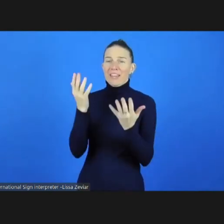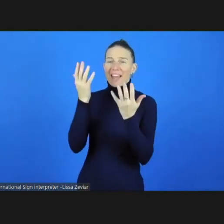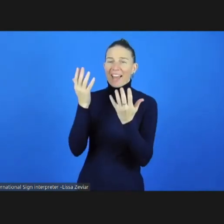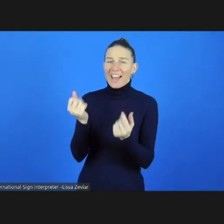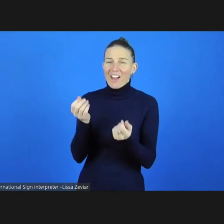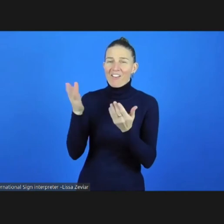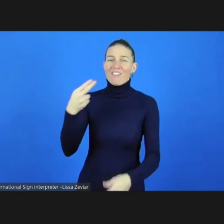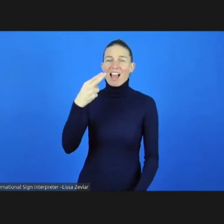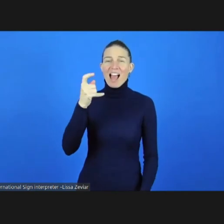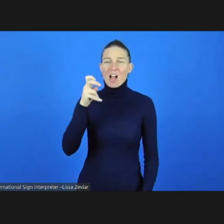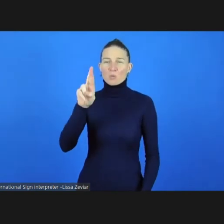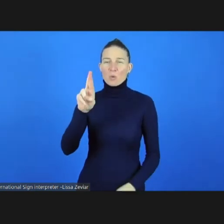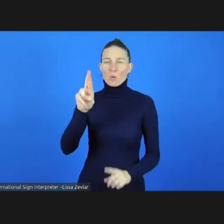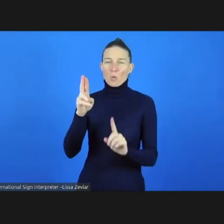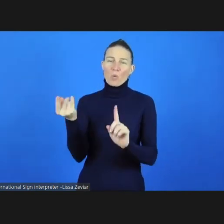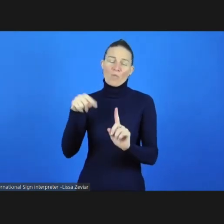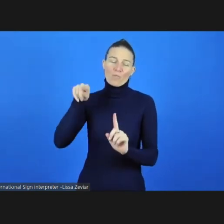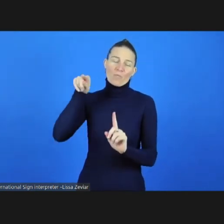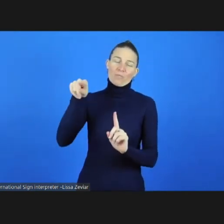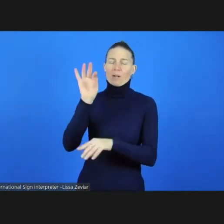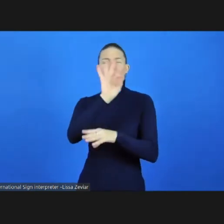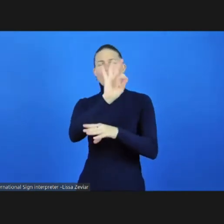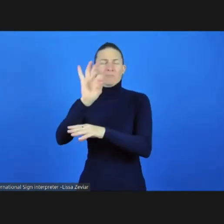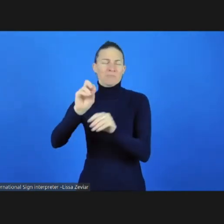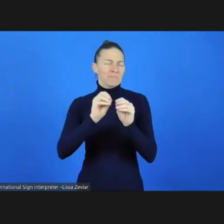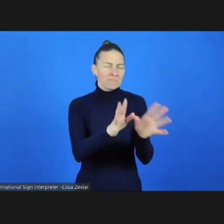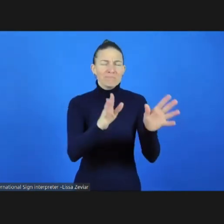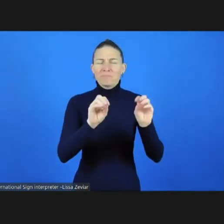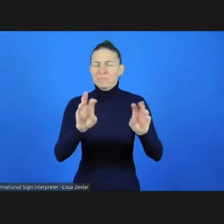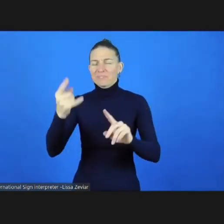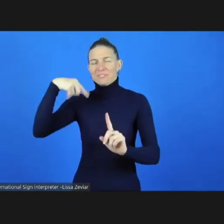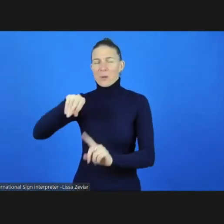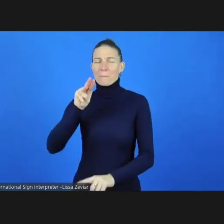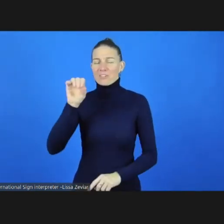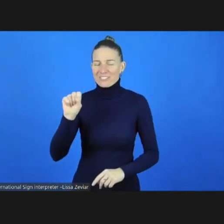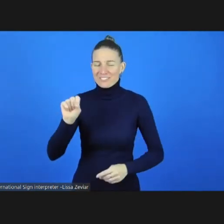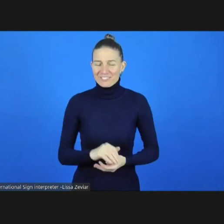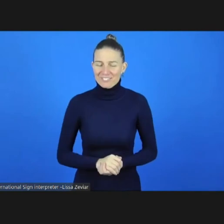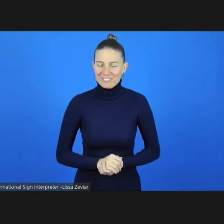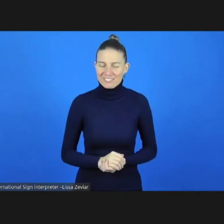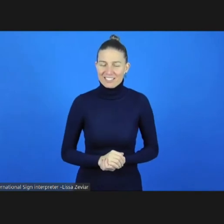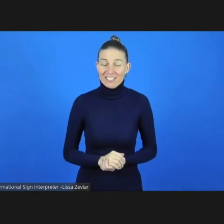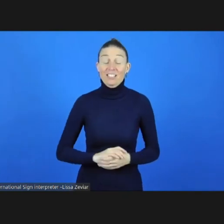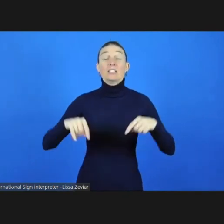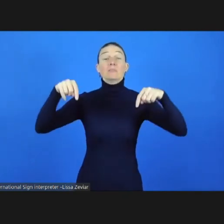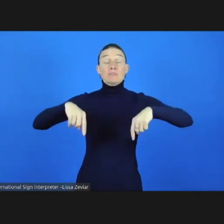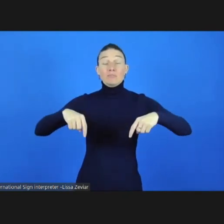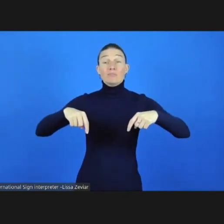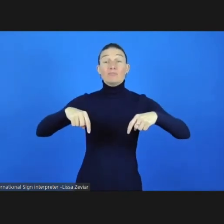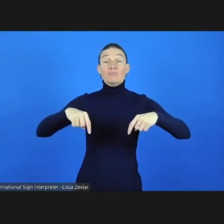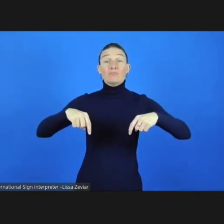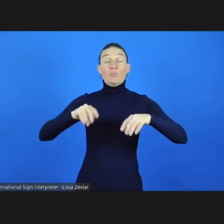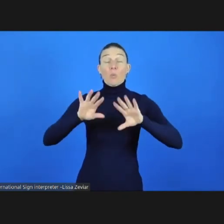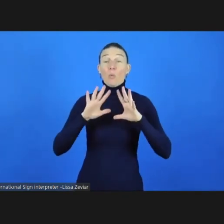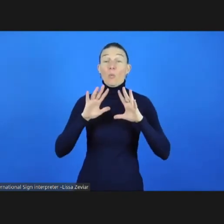Microsoft. It's important for me to note that this session has been organized by Leonard Cheshire. And before